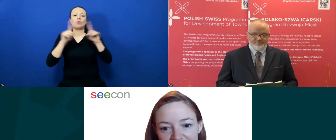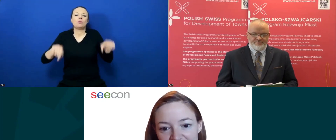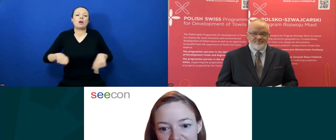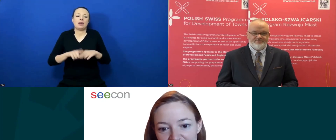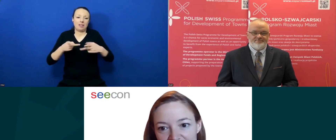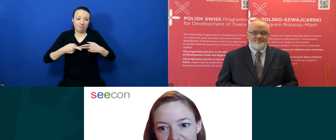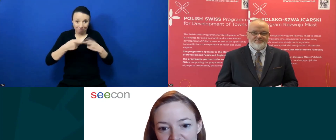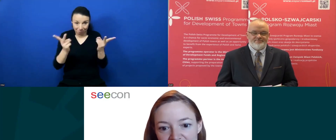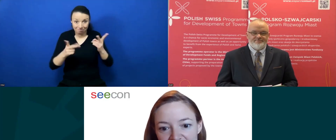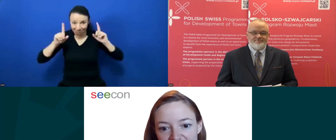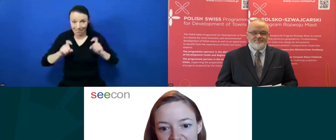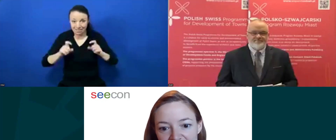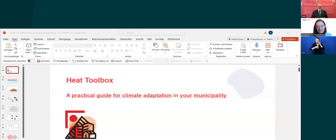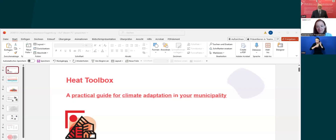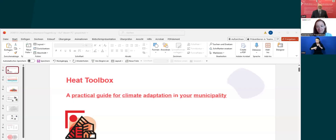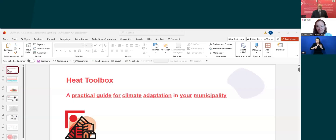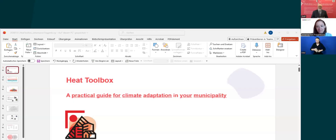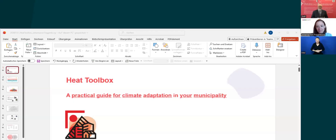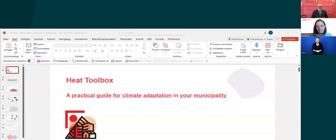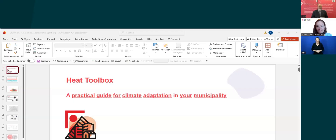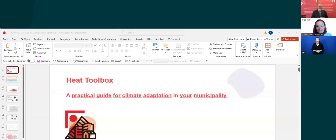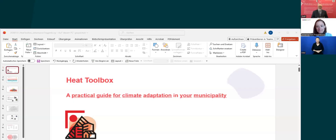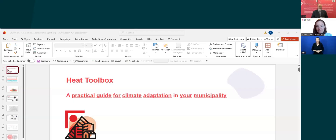Okay, fantastic.